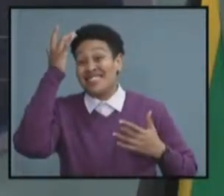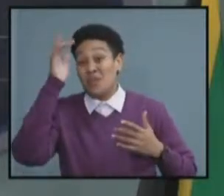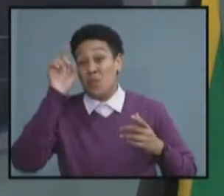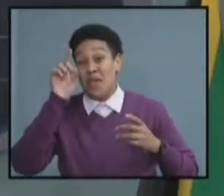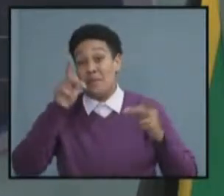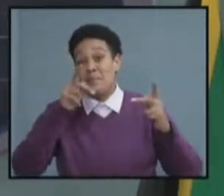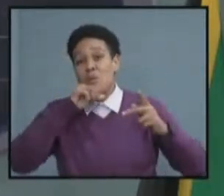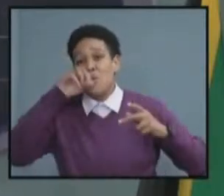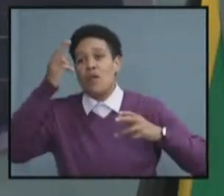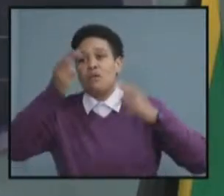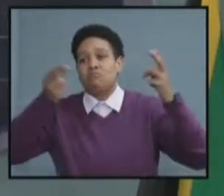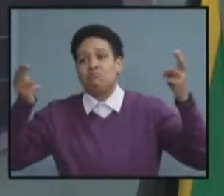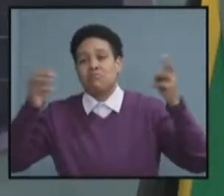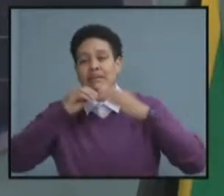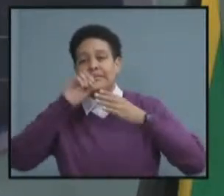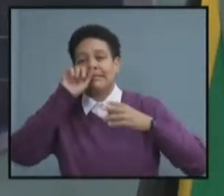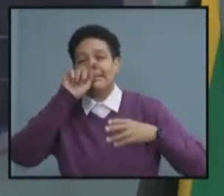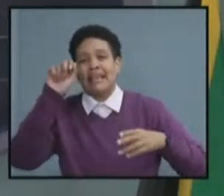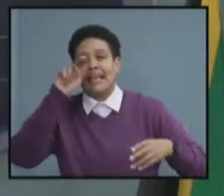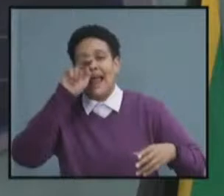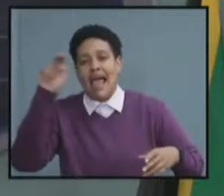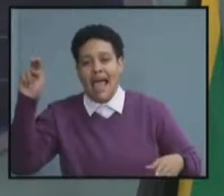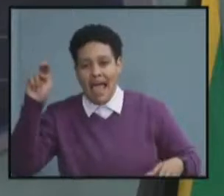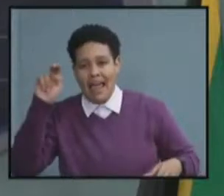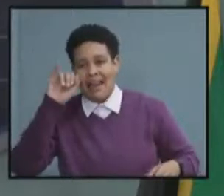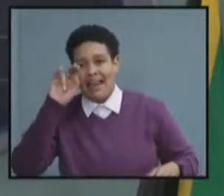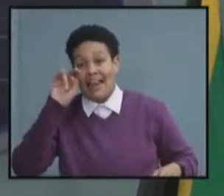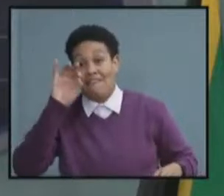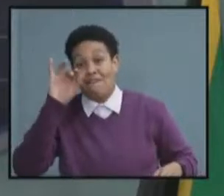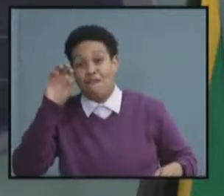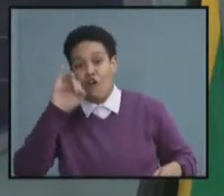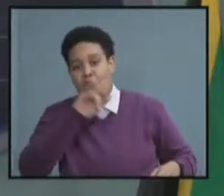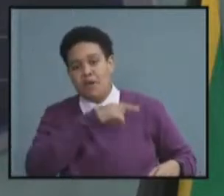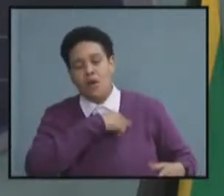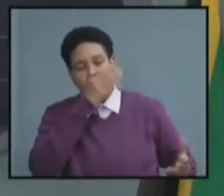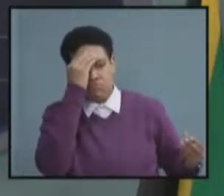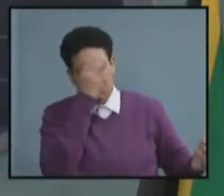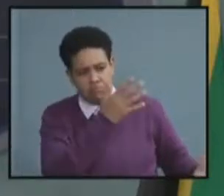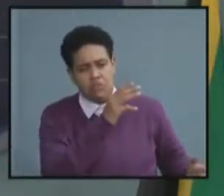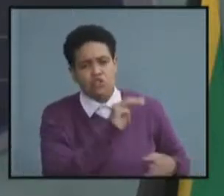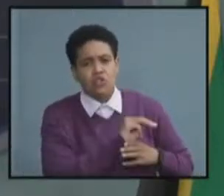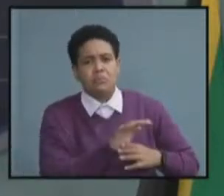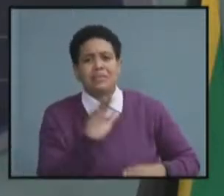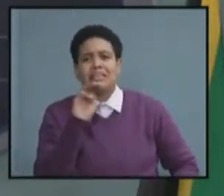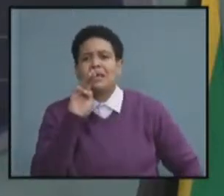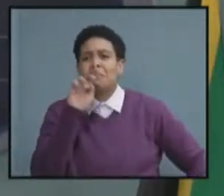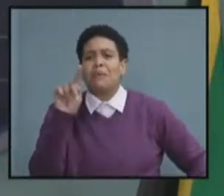Anne. And I wish to point out, to Minister Mackenzie's credit and to